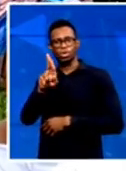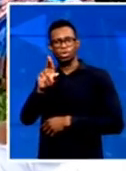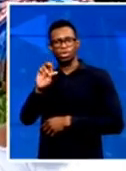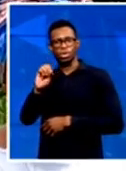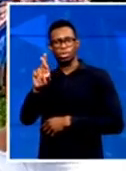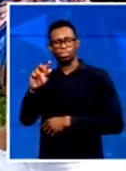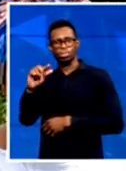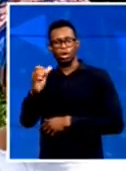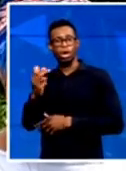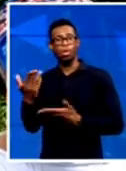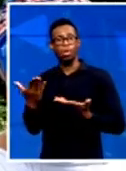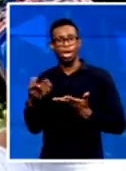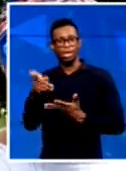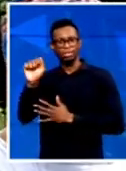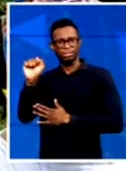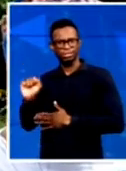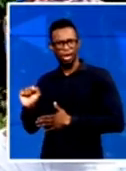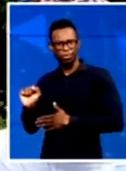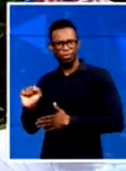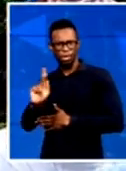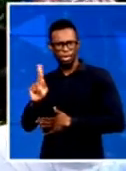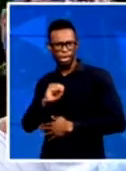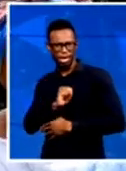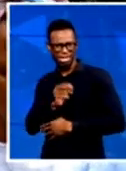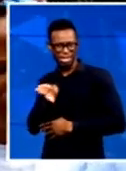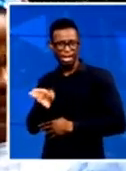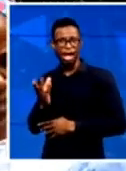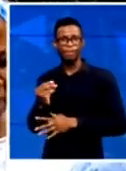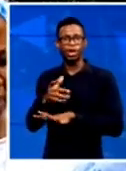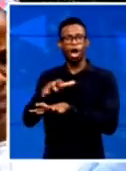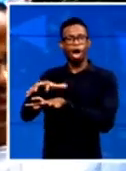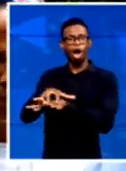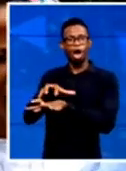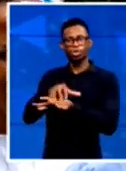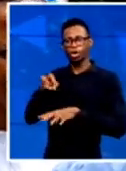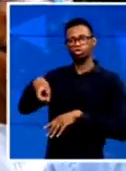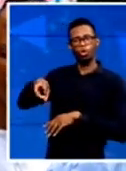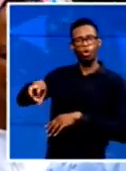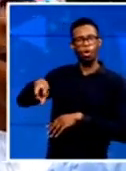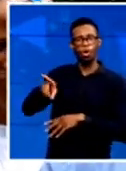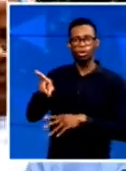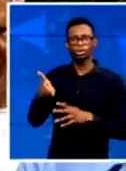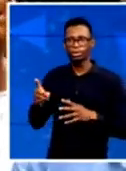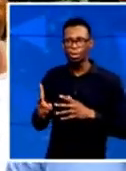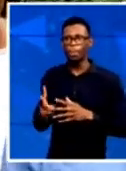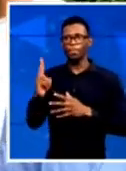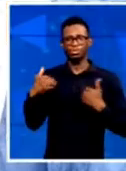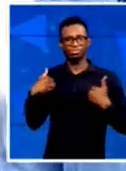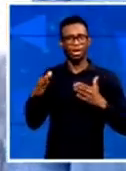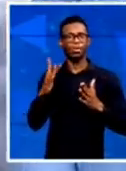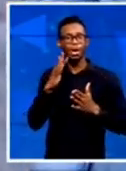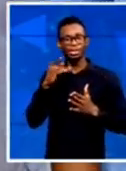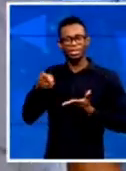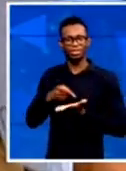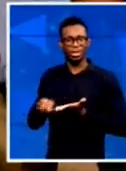as you know, the agri-tours was launched this week. In front of me, I have eats that you can see.